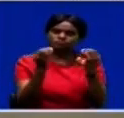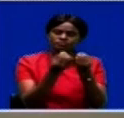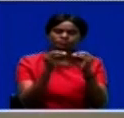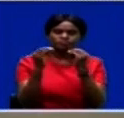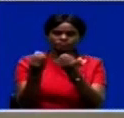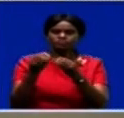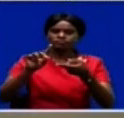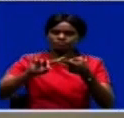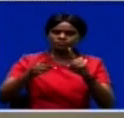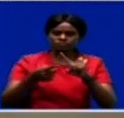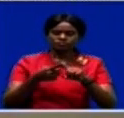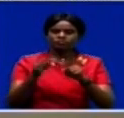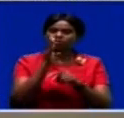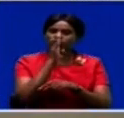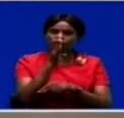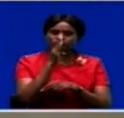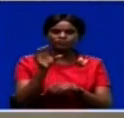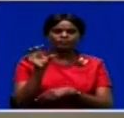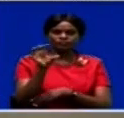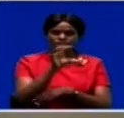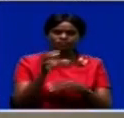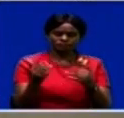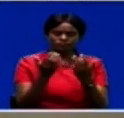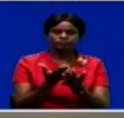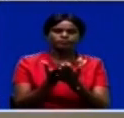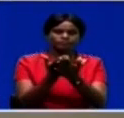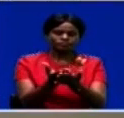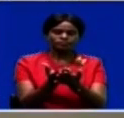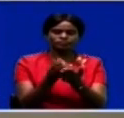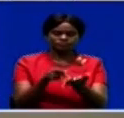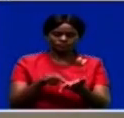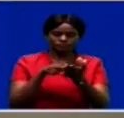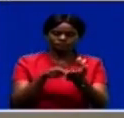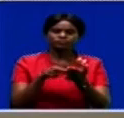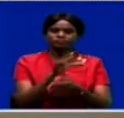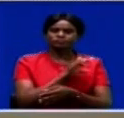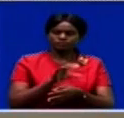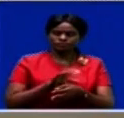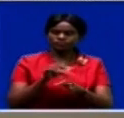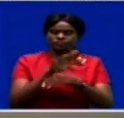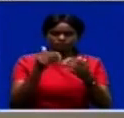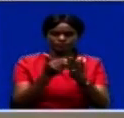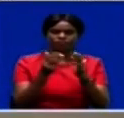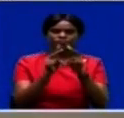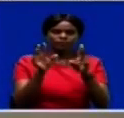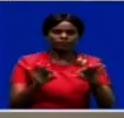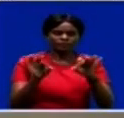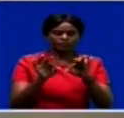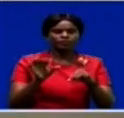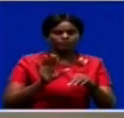Belgium. The sectors which are represented here through our companies are also key sectors for